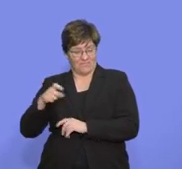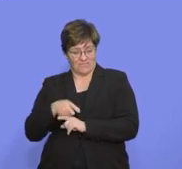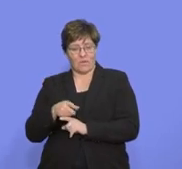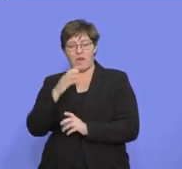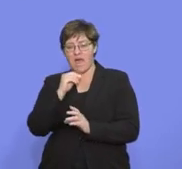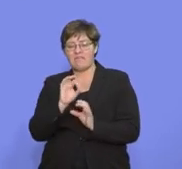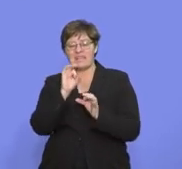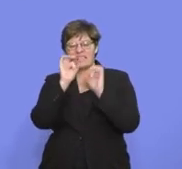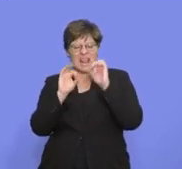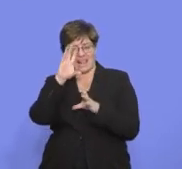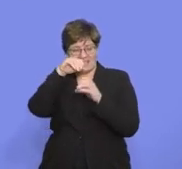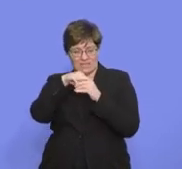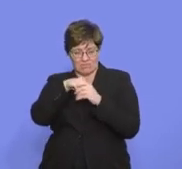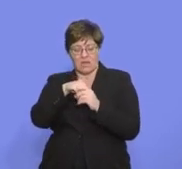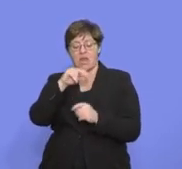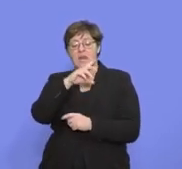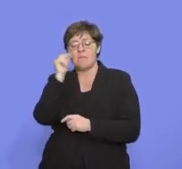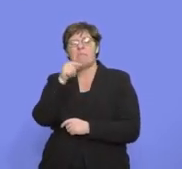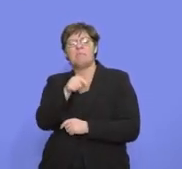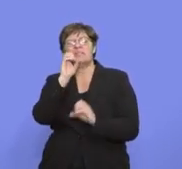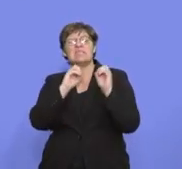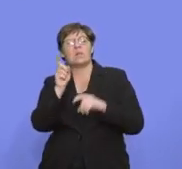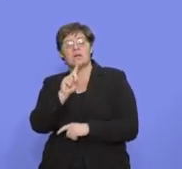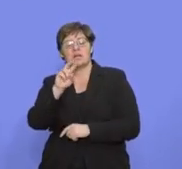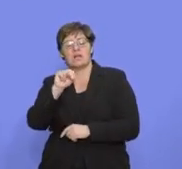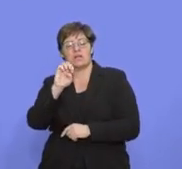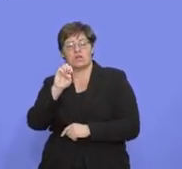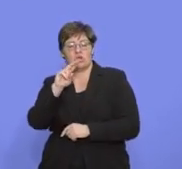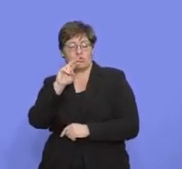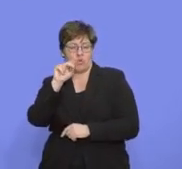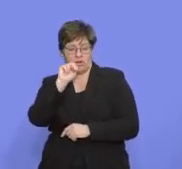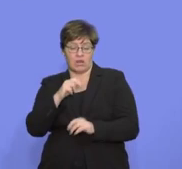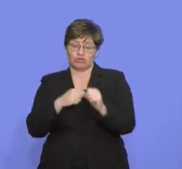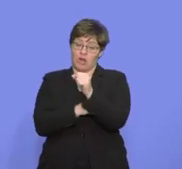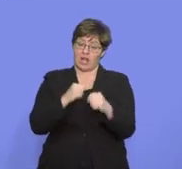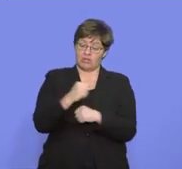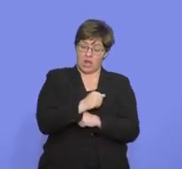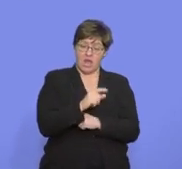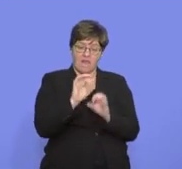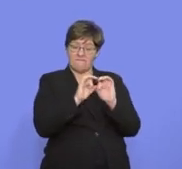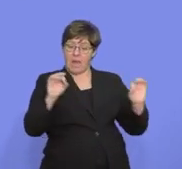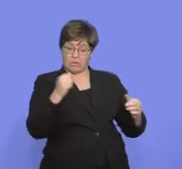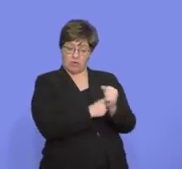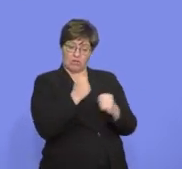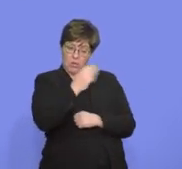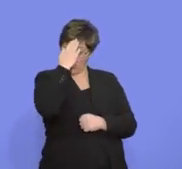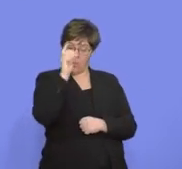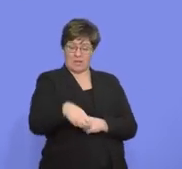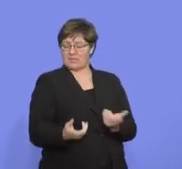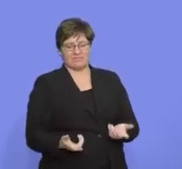bundles, we'll find our little nerve cells, neurons, right? You don't have to know the structure of the nerve cell or the nerve